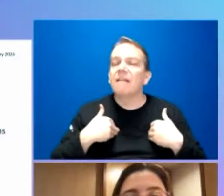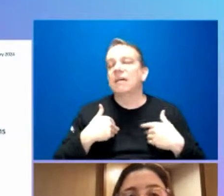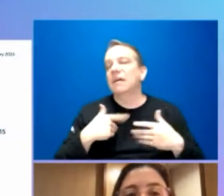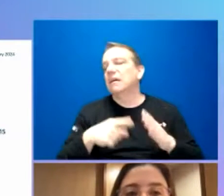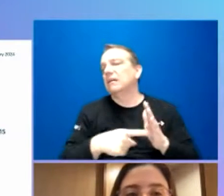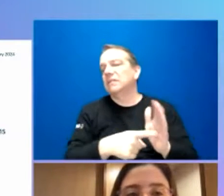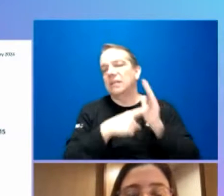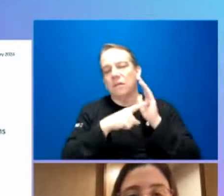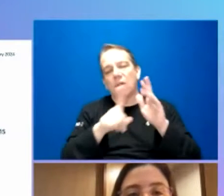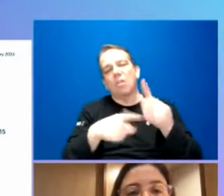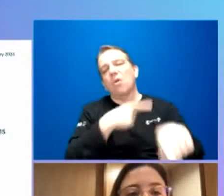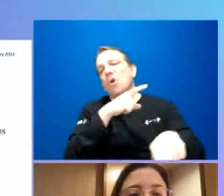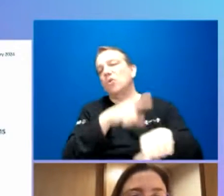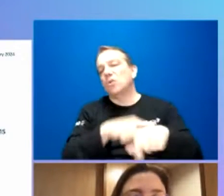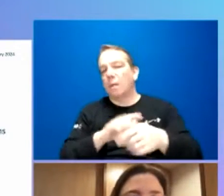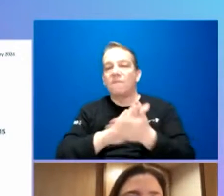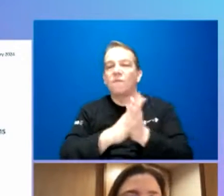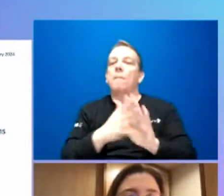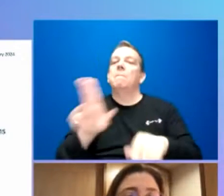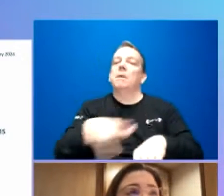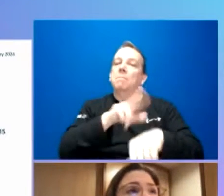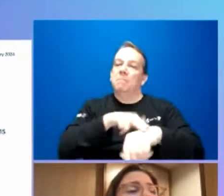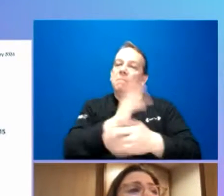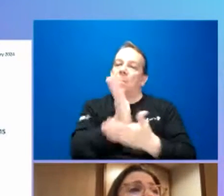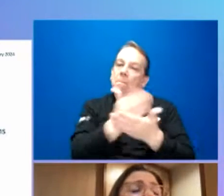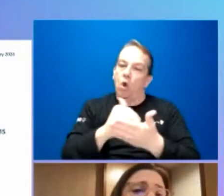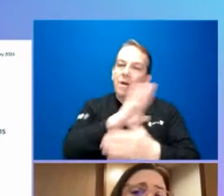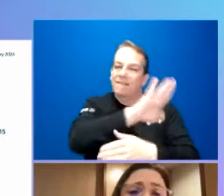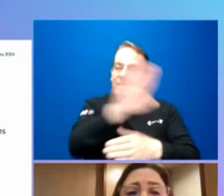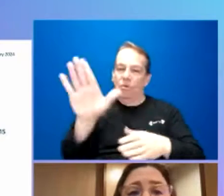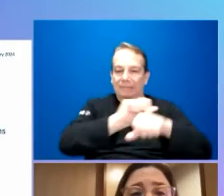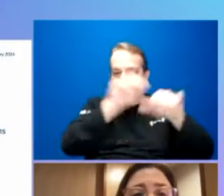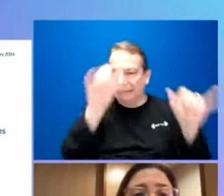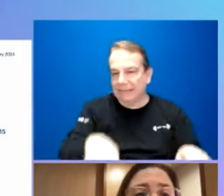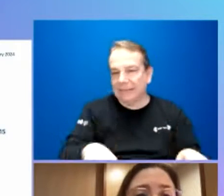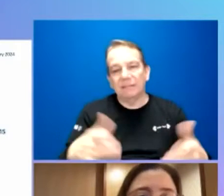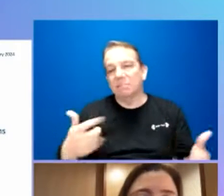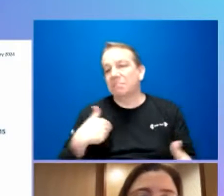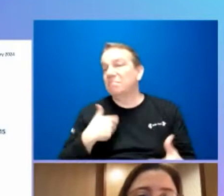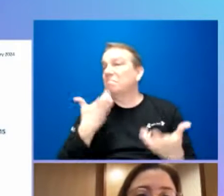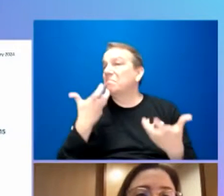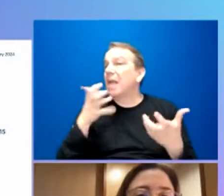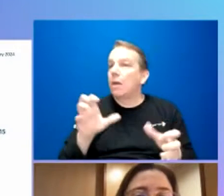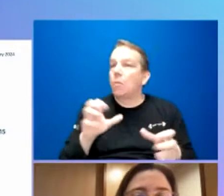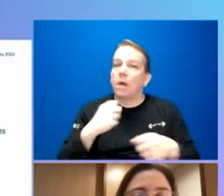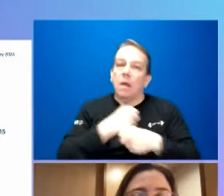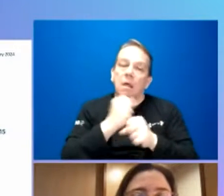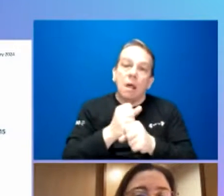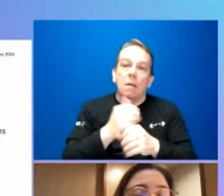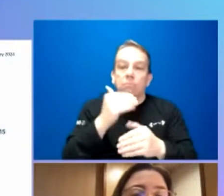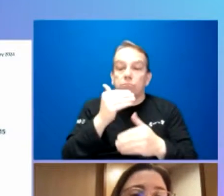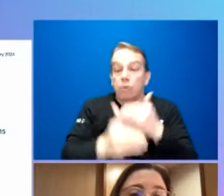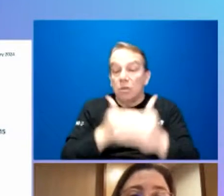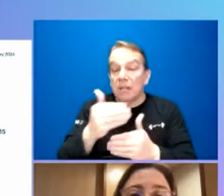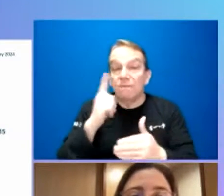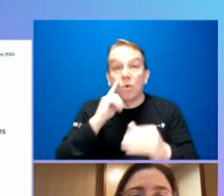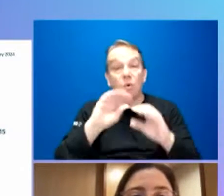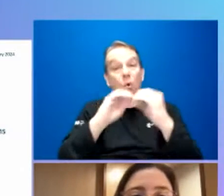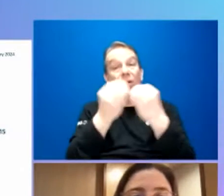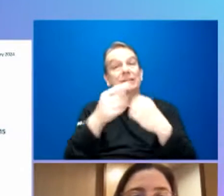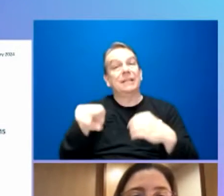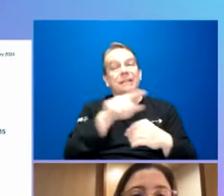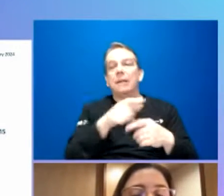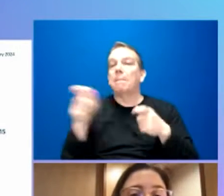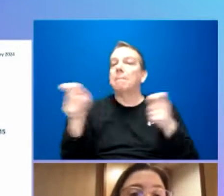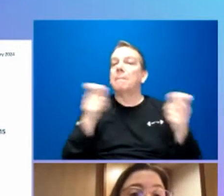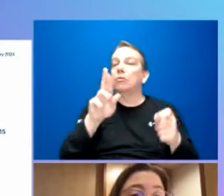accessibility, accountability in. And actually, I don't want to have to create a process for an organization to manage risks